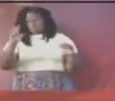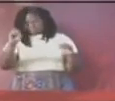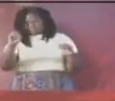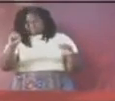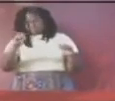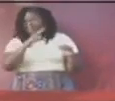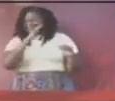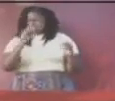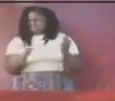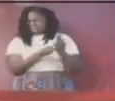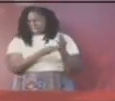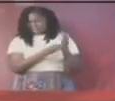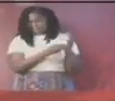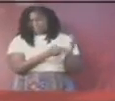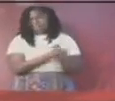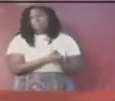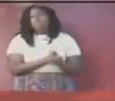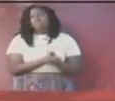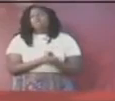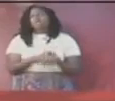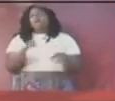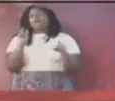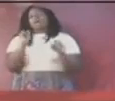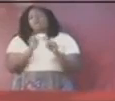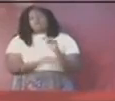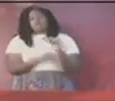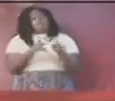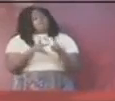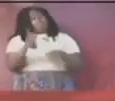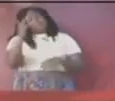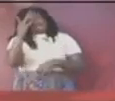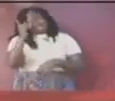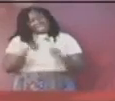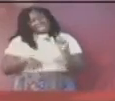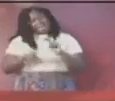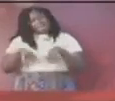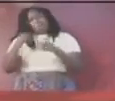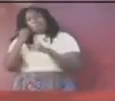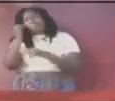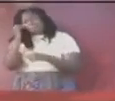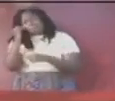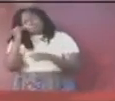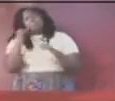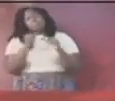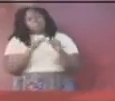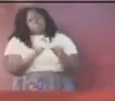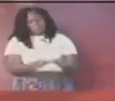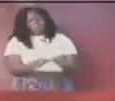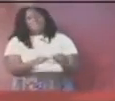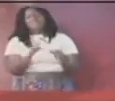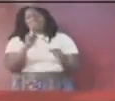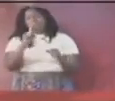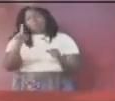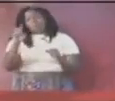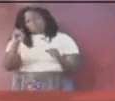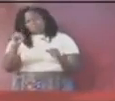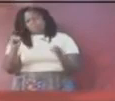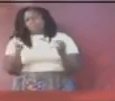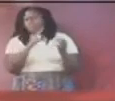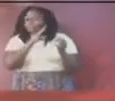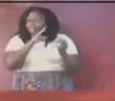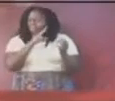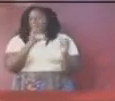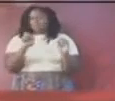be the persons who are quite ill and can't go home as yet. So we've added those 110 beds, but we have recognized